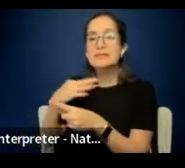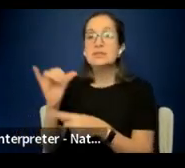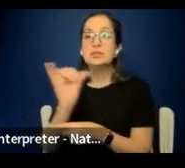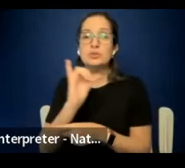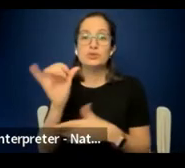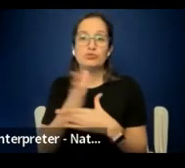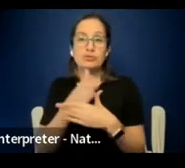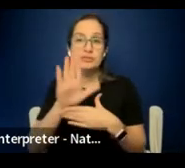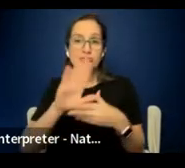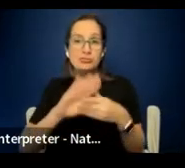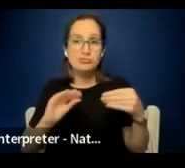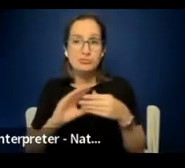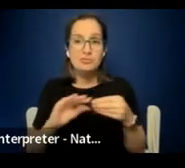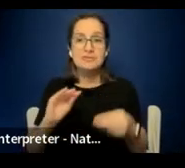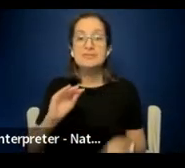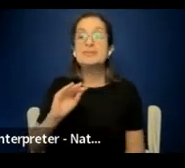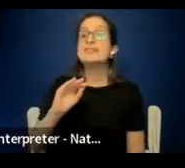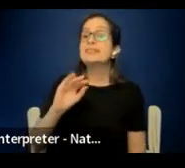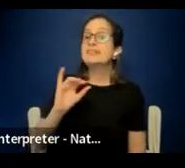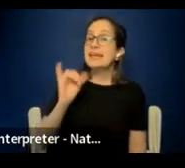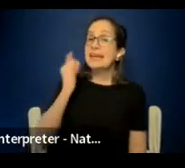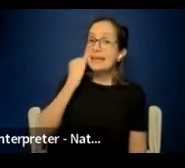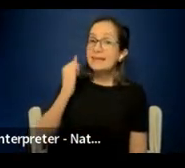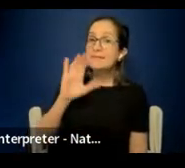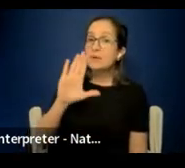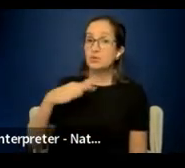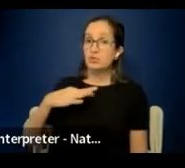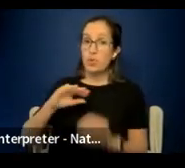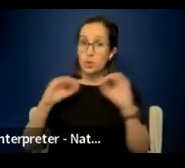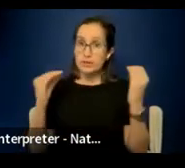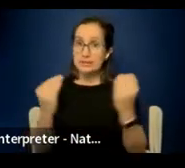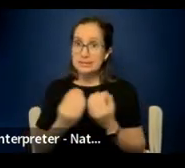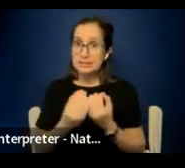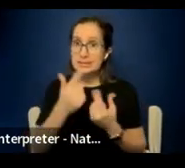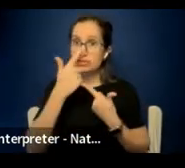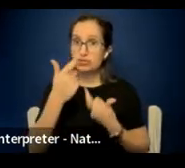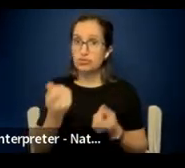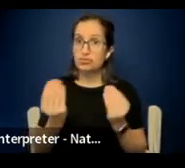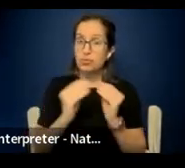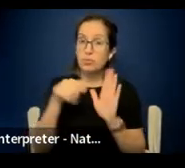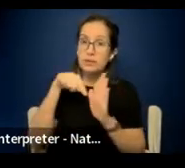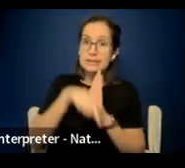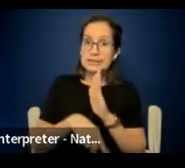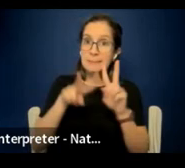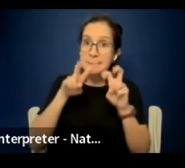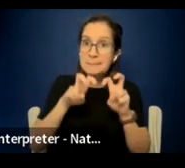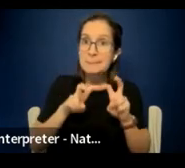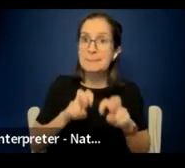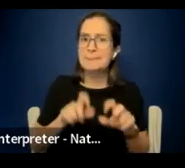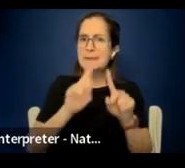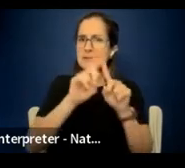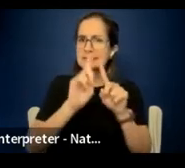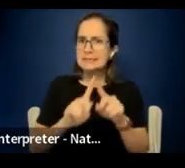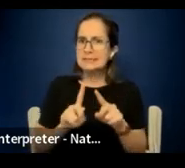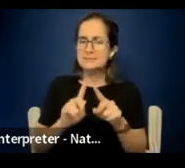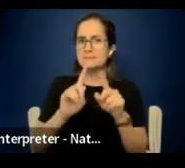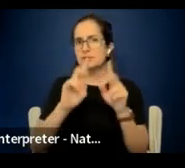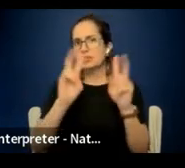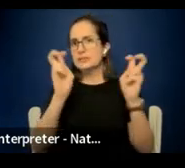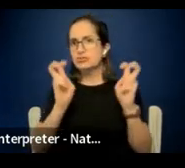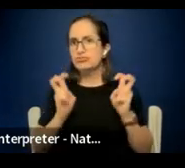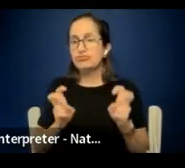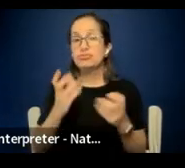If your organization is interested in really diving a little bit deeper into these issues, particularly as they pertain maybe to